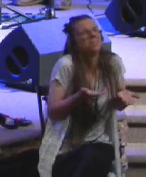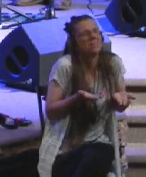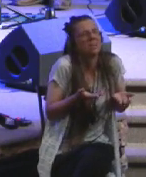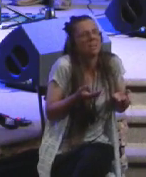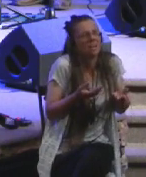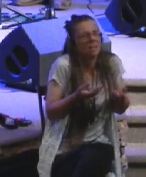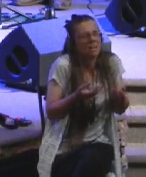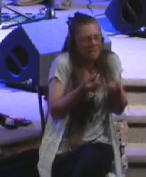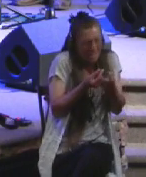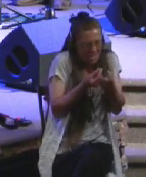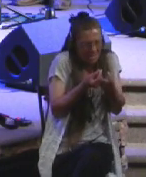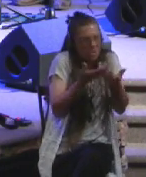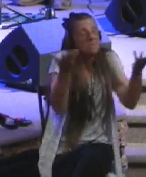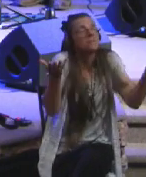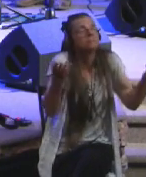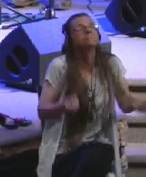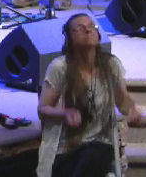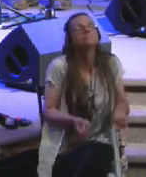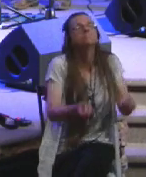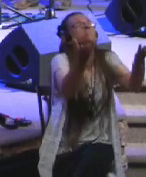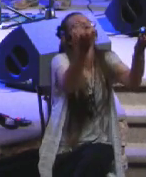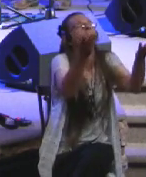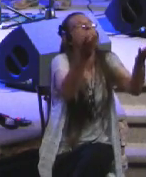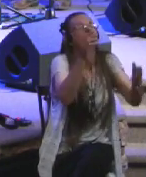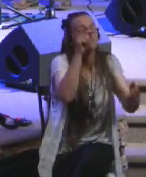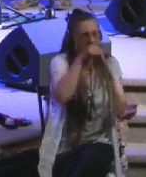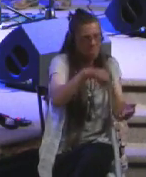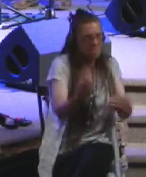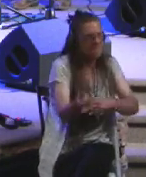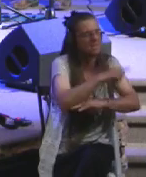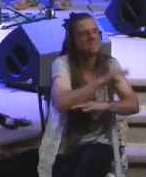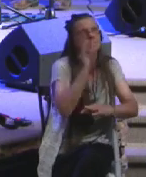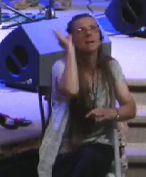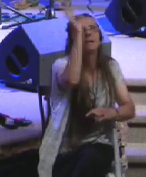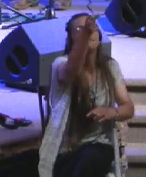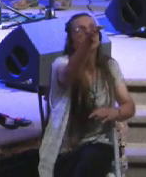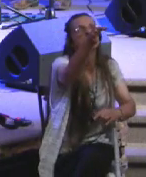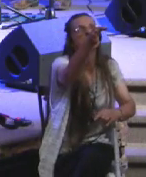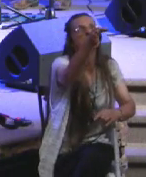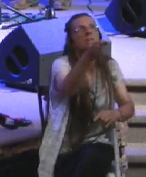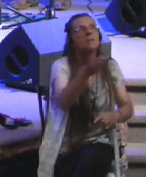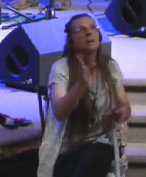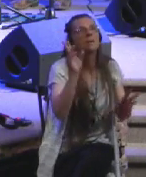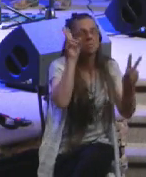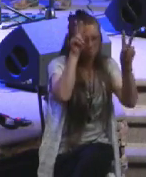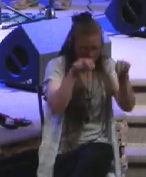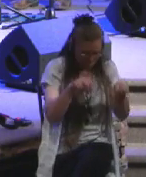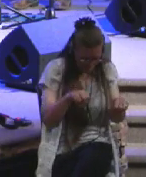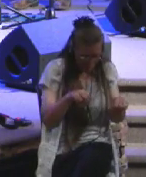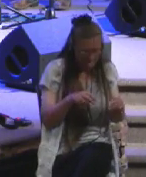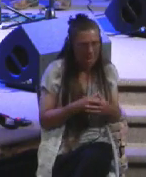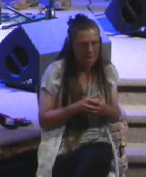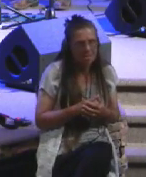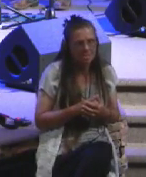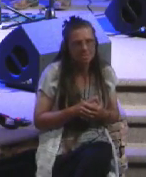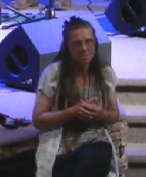little or much, I give you my life from this day onward. I want you to bow your heads with me right